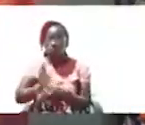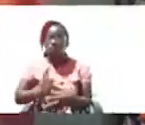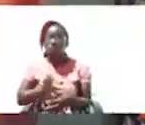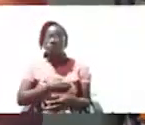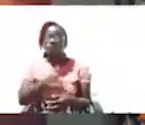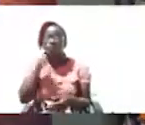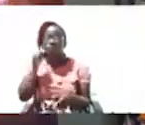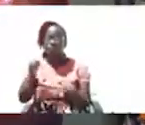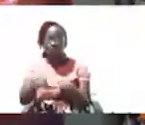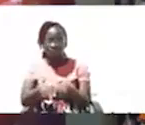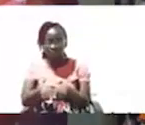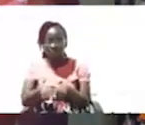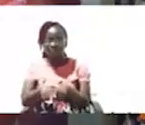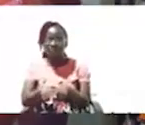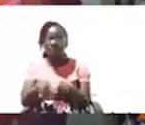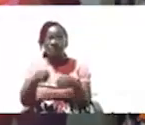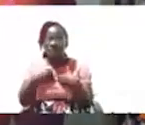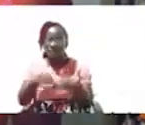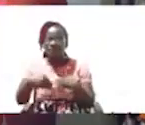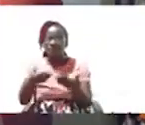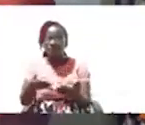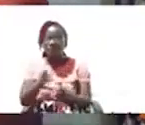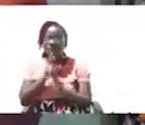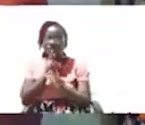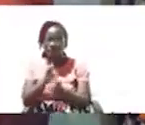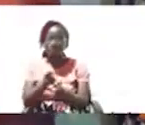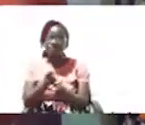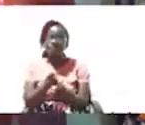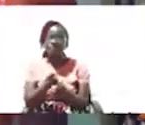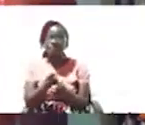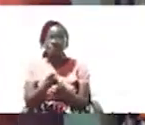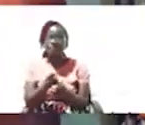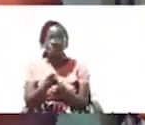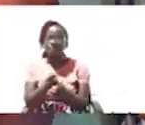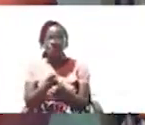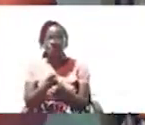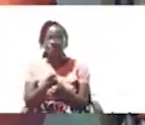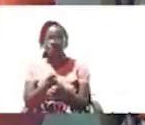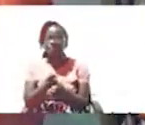through her, God brought a confirmation.